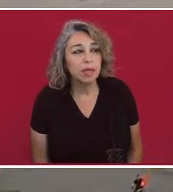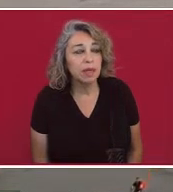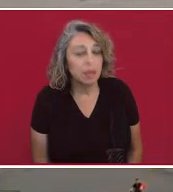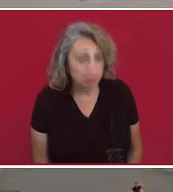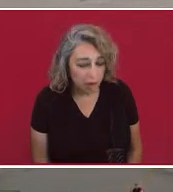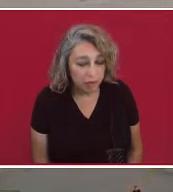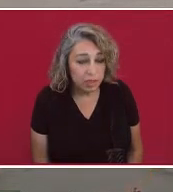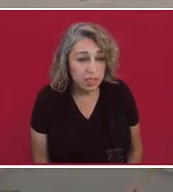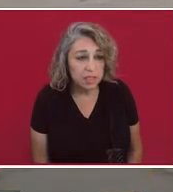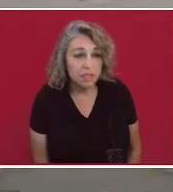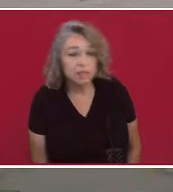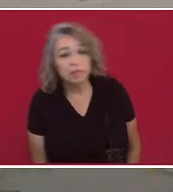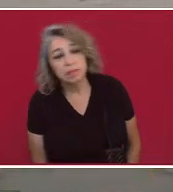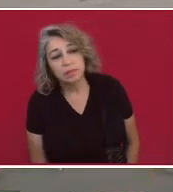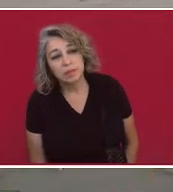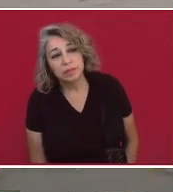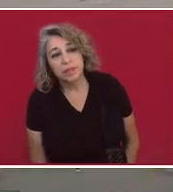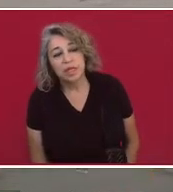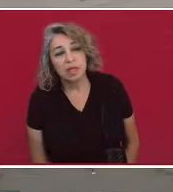morning conferences.